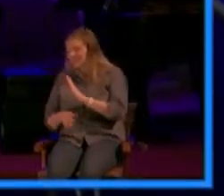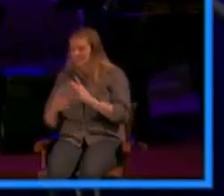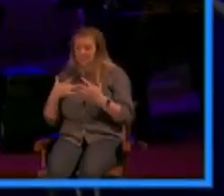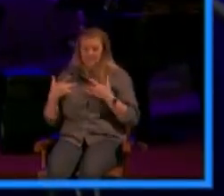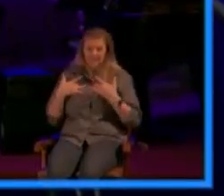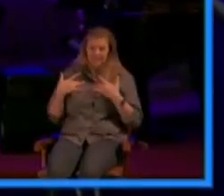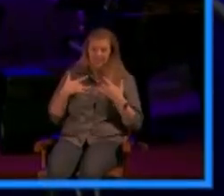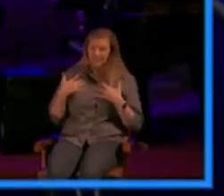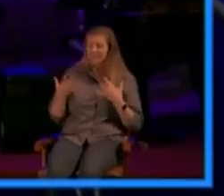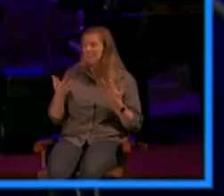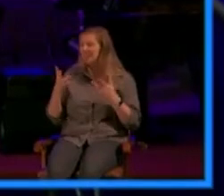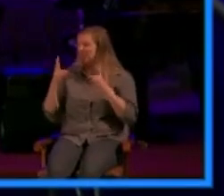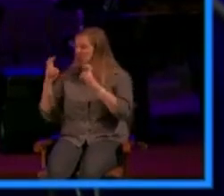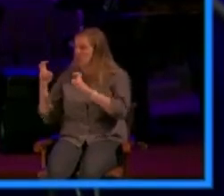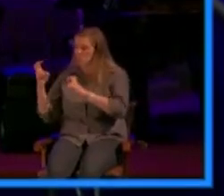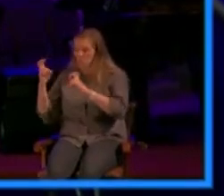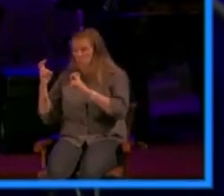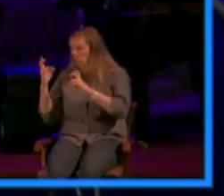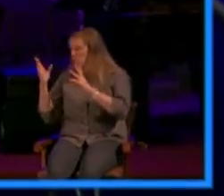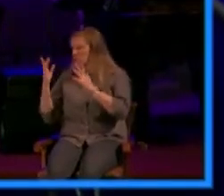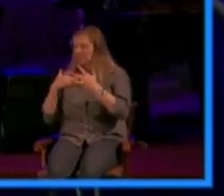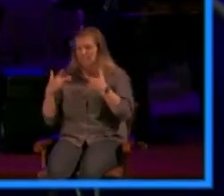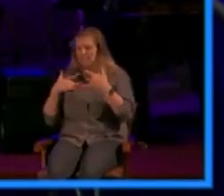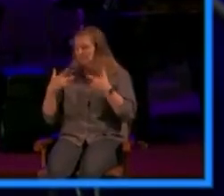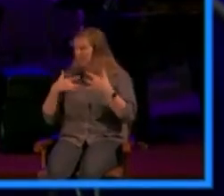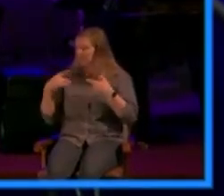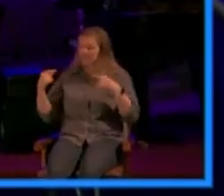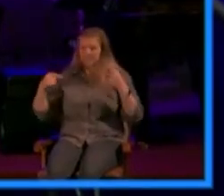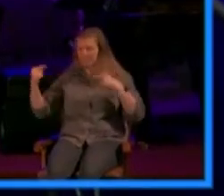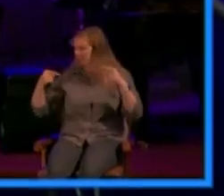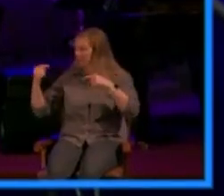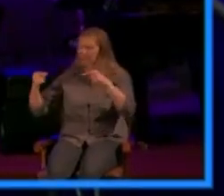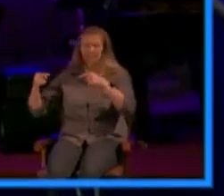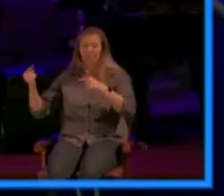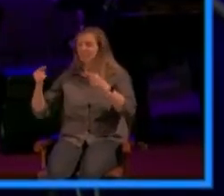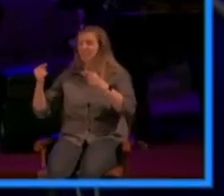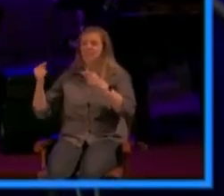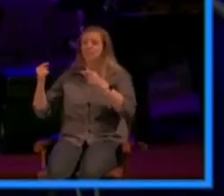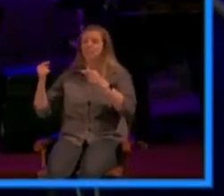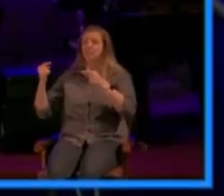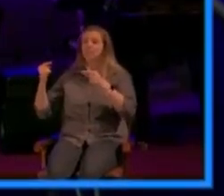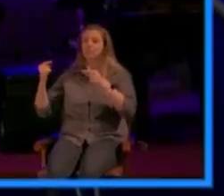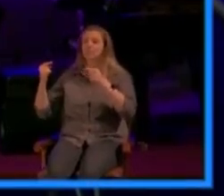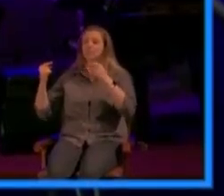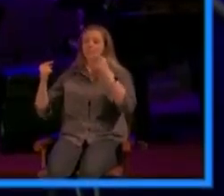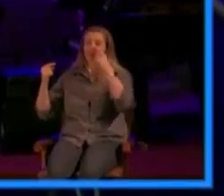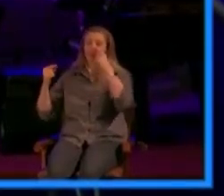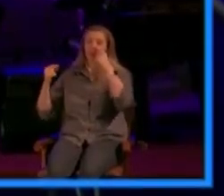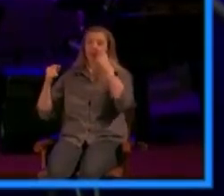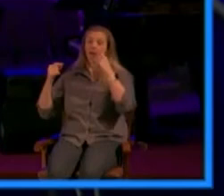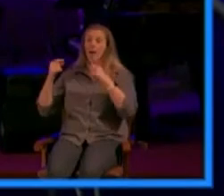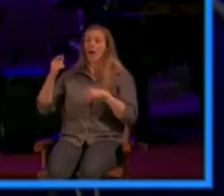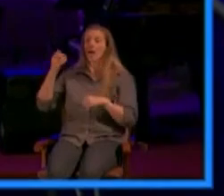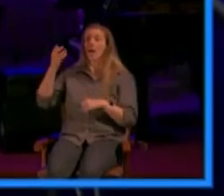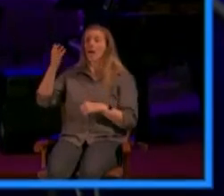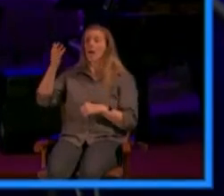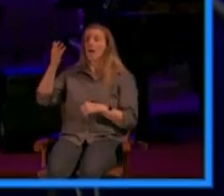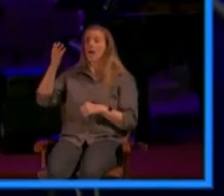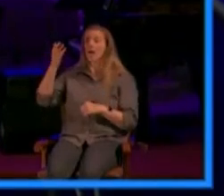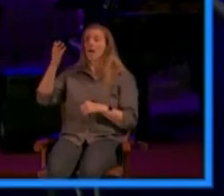reality is that God says, I may be doing something bigger that you can't see with human eyes, and that